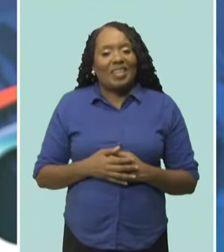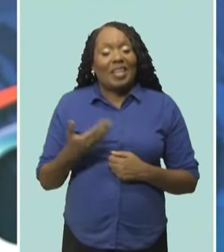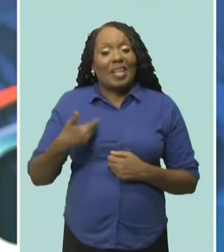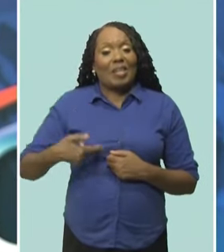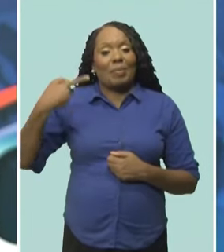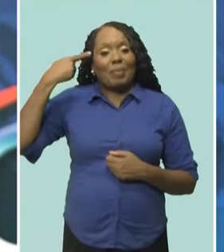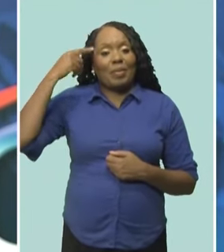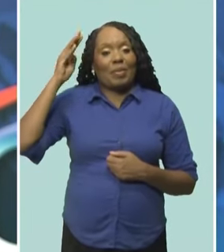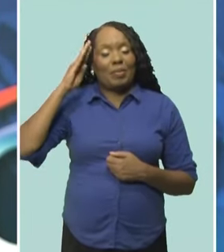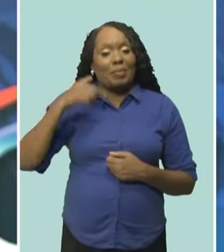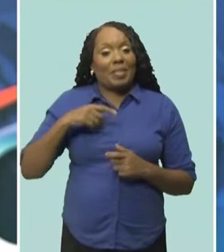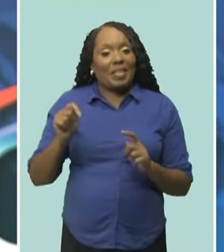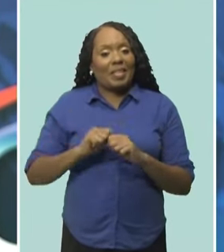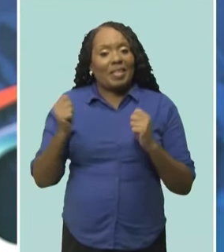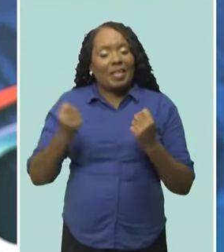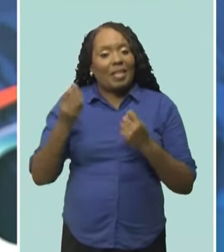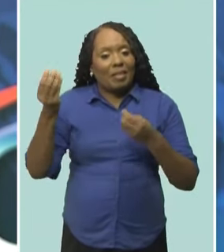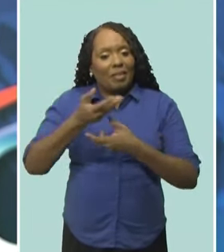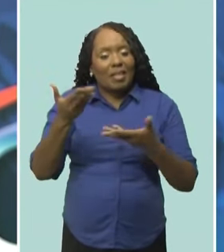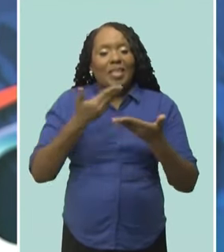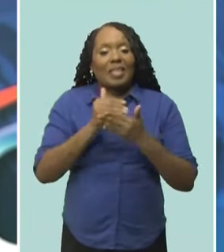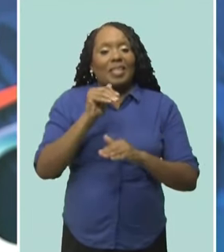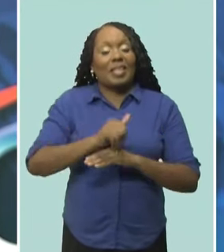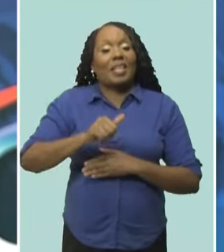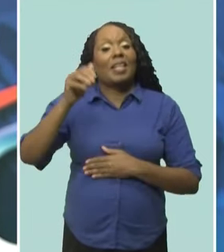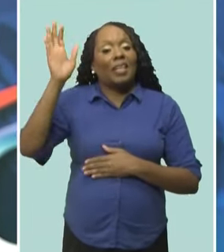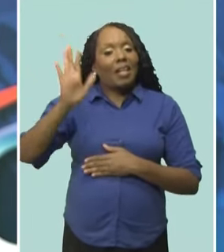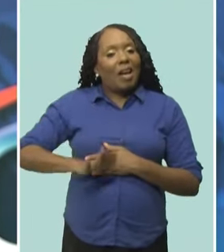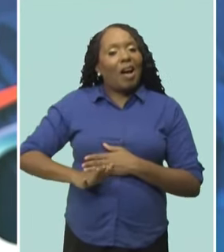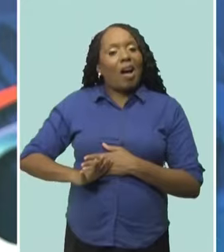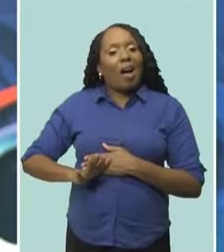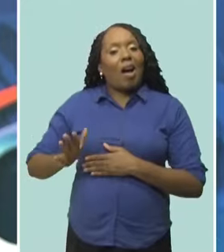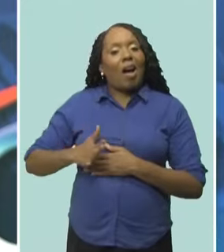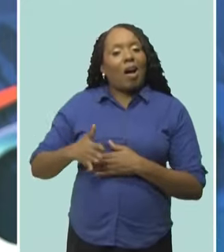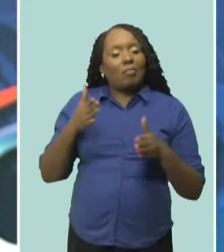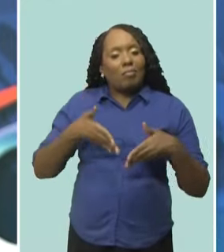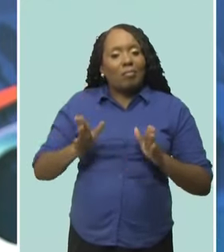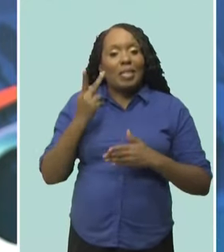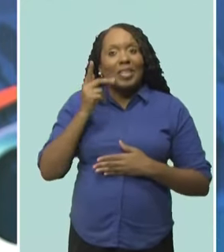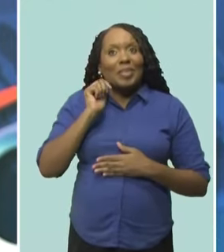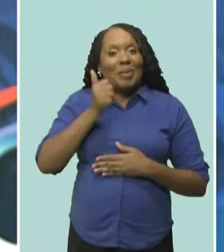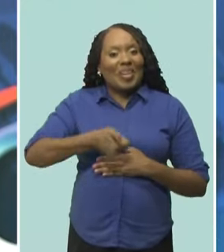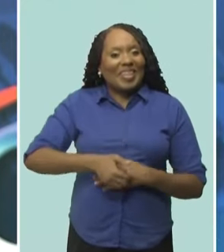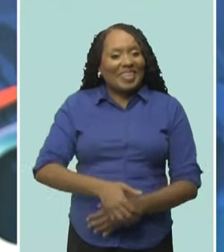I'm Pearson Bowen for the crew to all of you good night by God's will we'll see you tomorrow